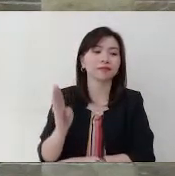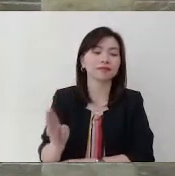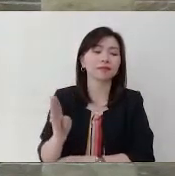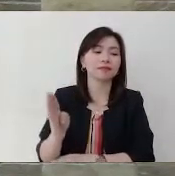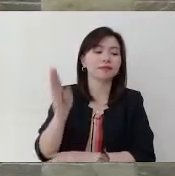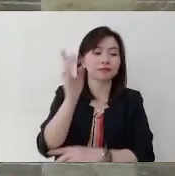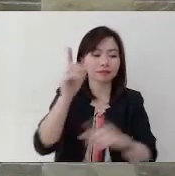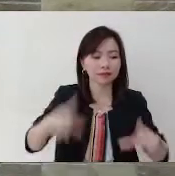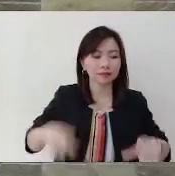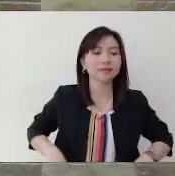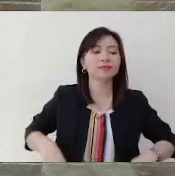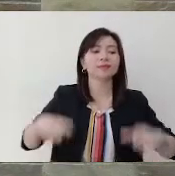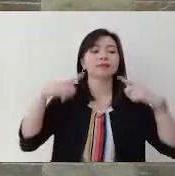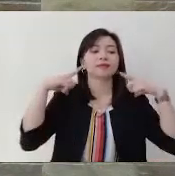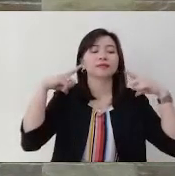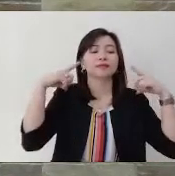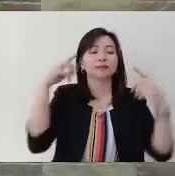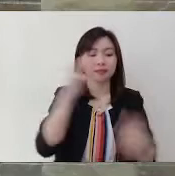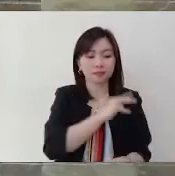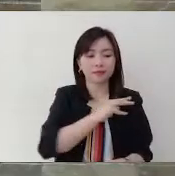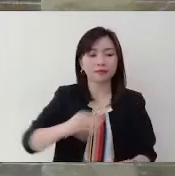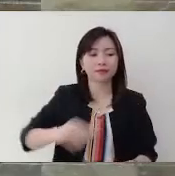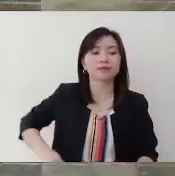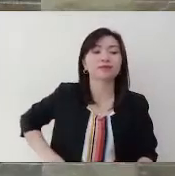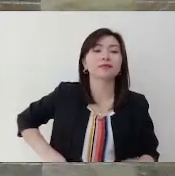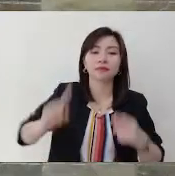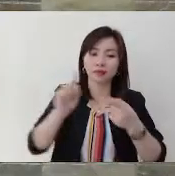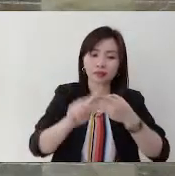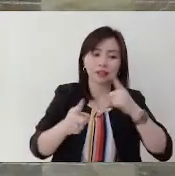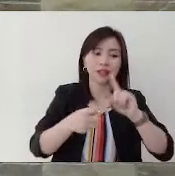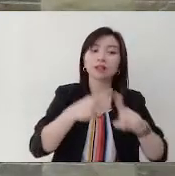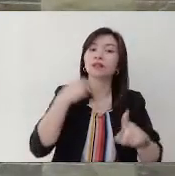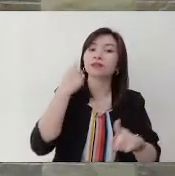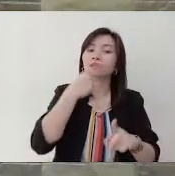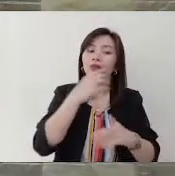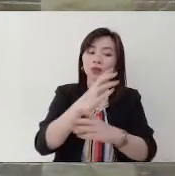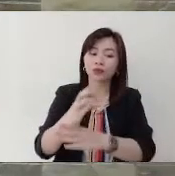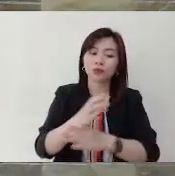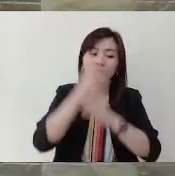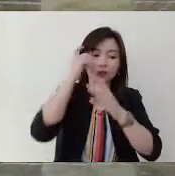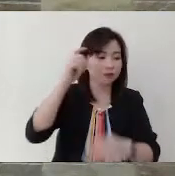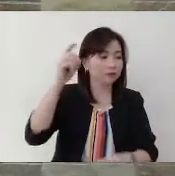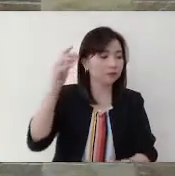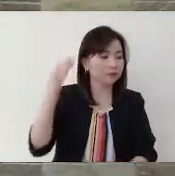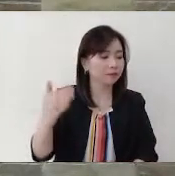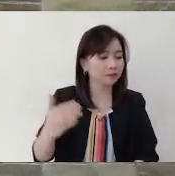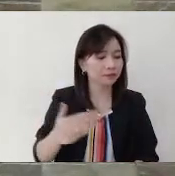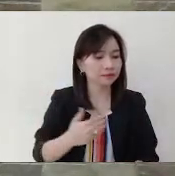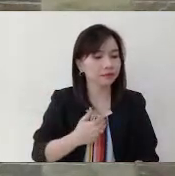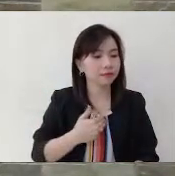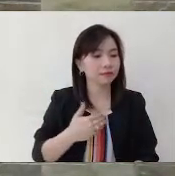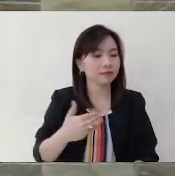God, the Living Master, is a friend who cares for me.